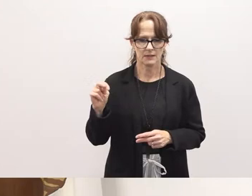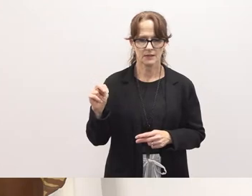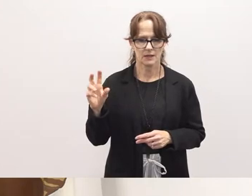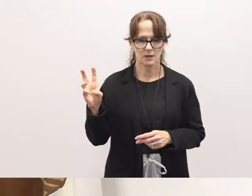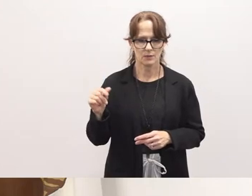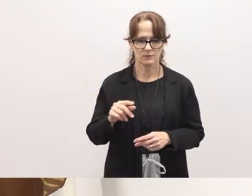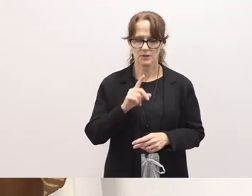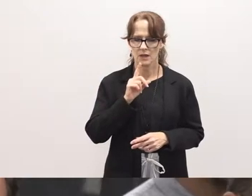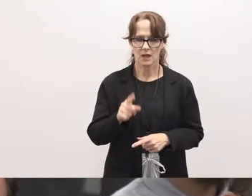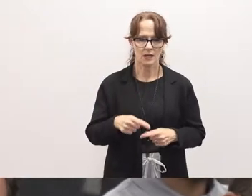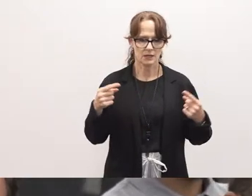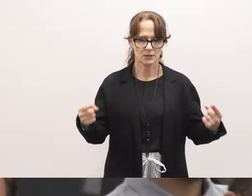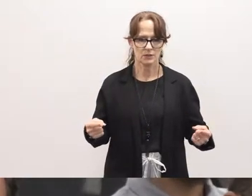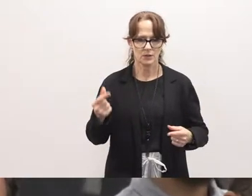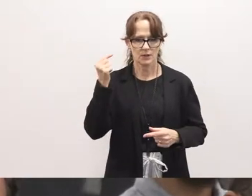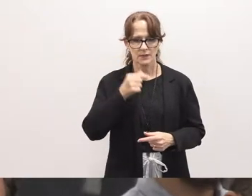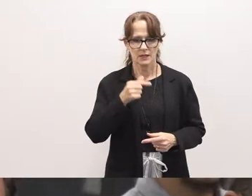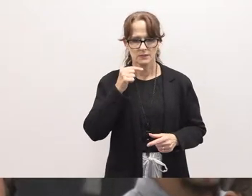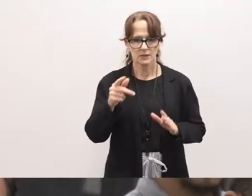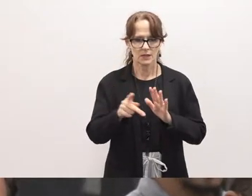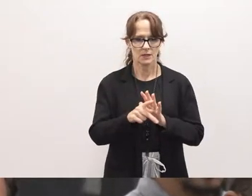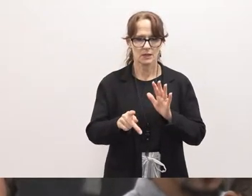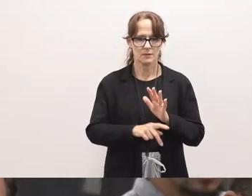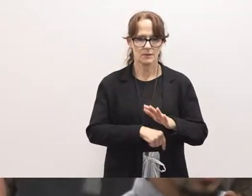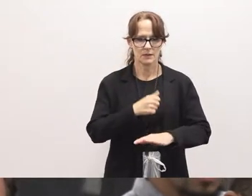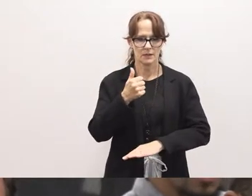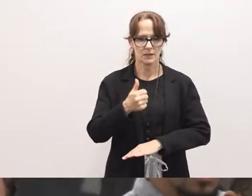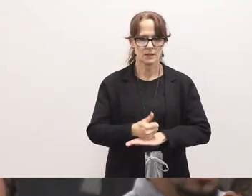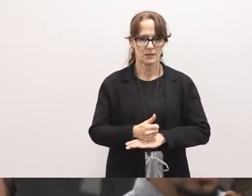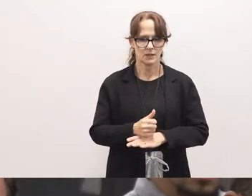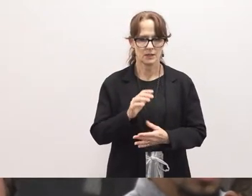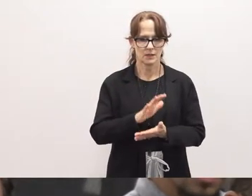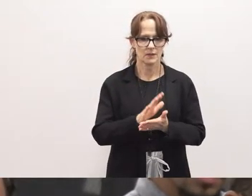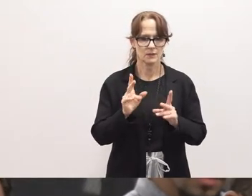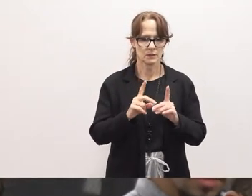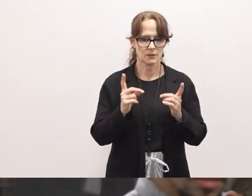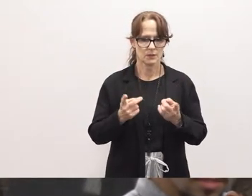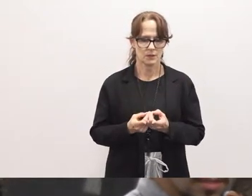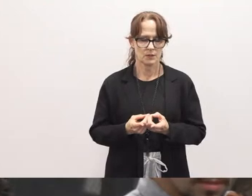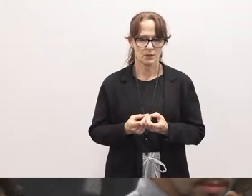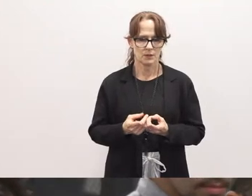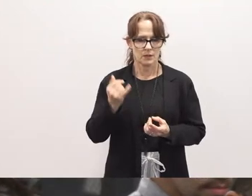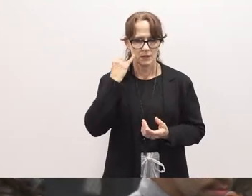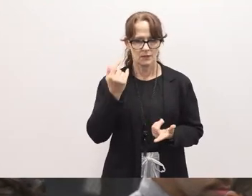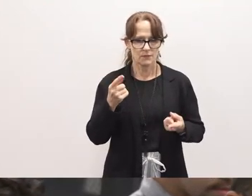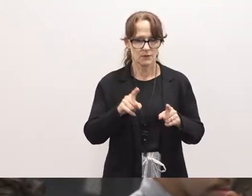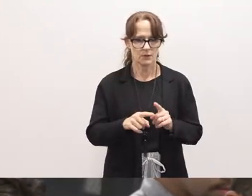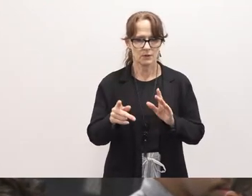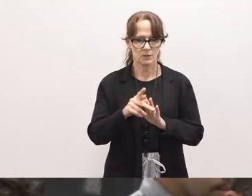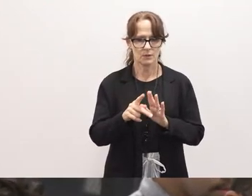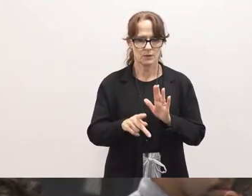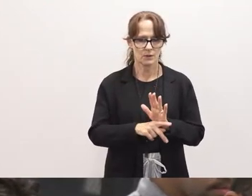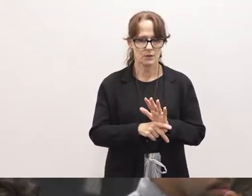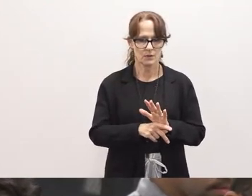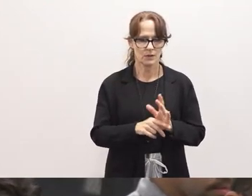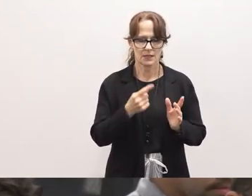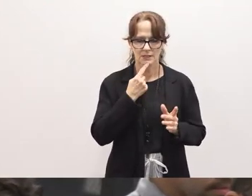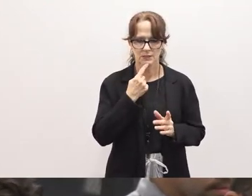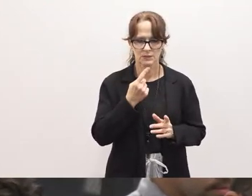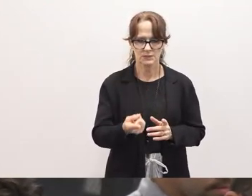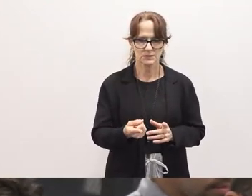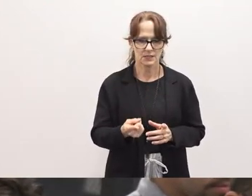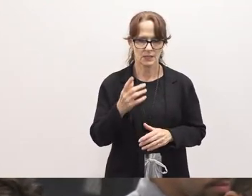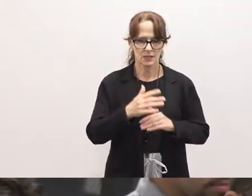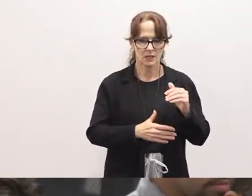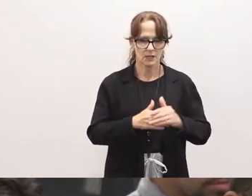I strongly disagree with the gender policies being implemented in this school district. If you agree with this policy, you are essentially saying that you